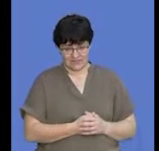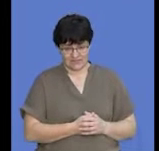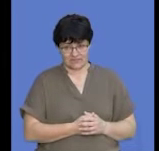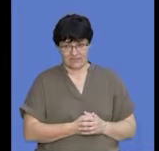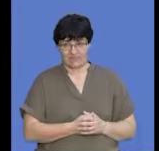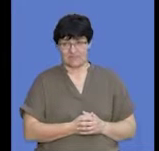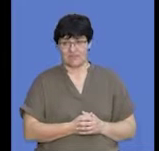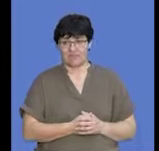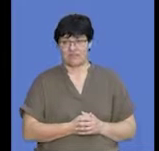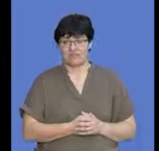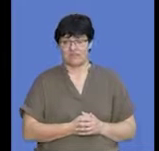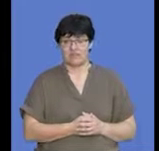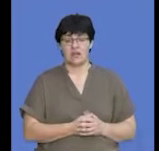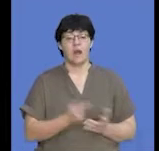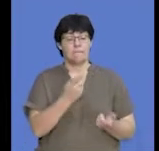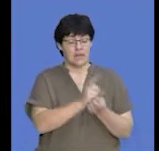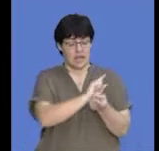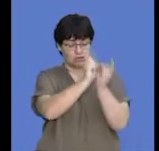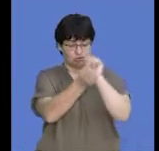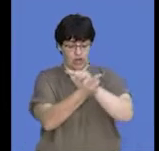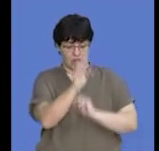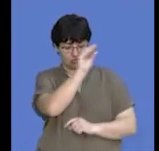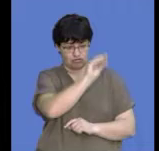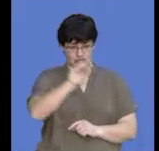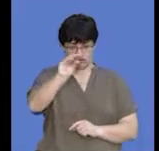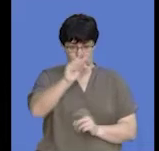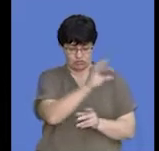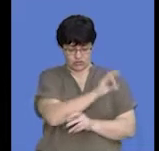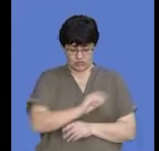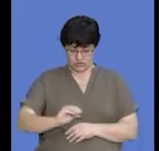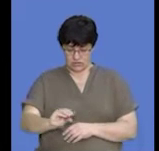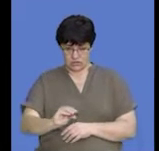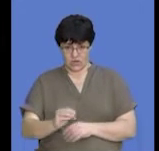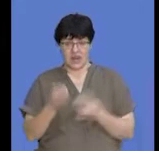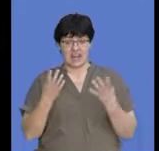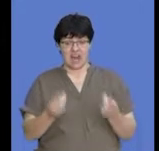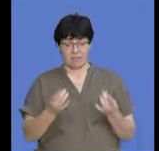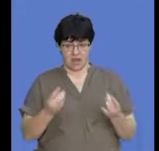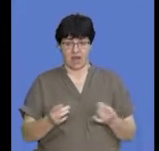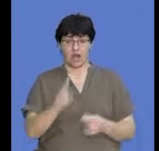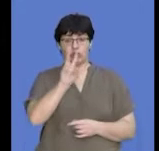question paper. When I substitute my values,